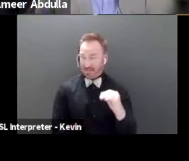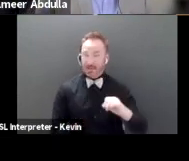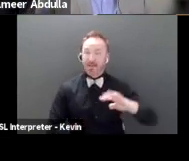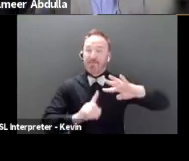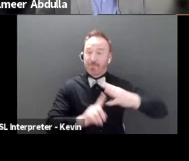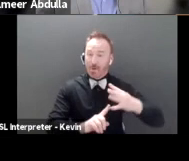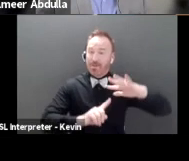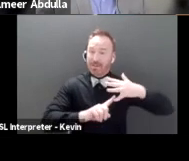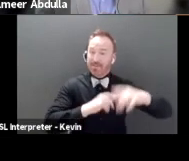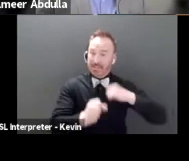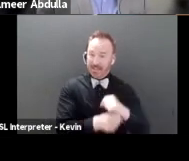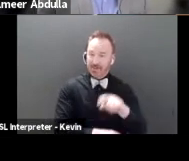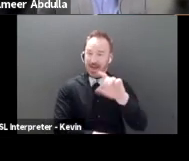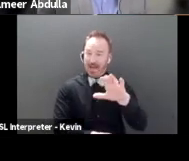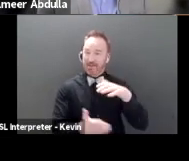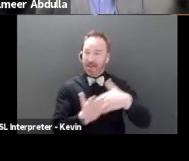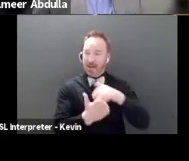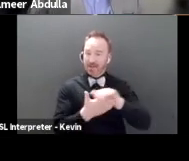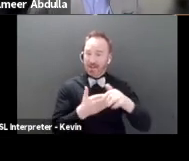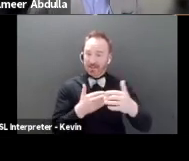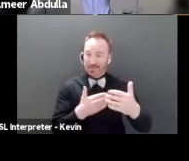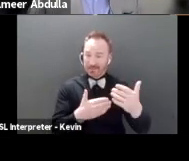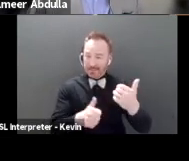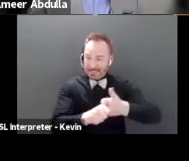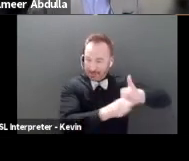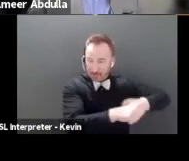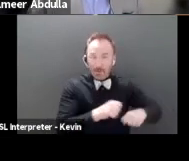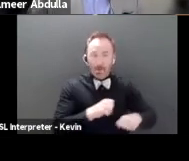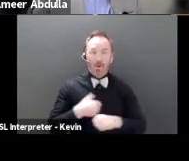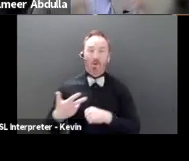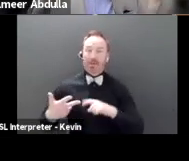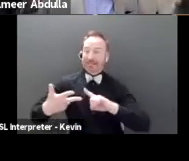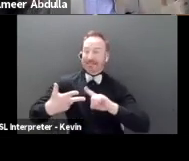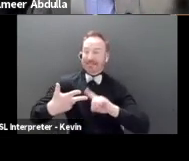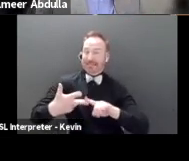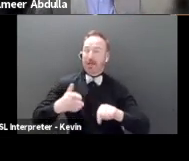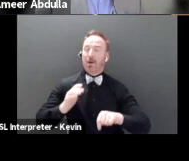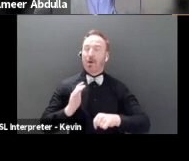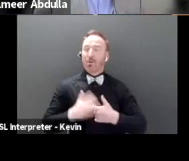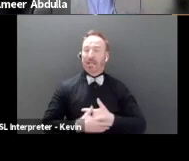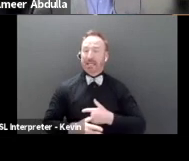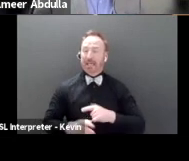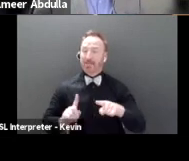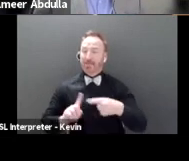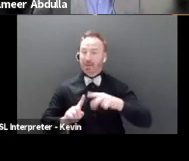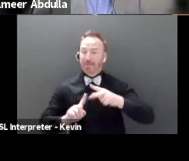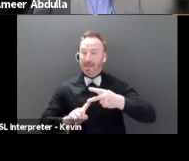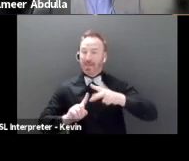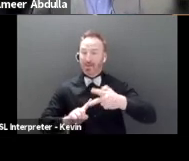option is 4 years of $0 salary and 1 year at 200,000. So again, a lot of catch up in that last year.